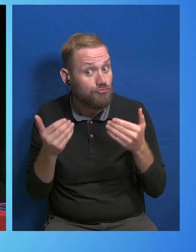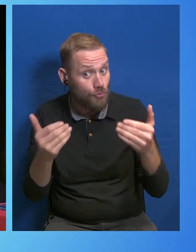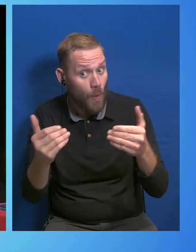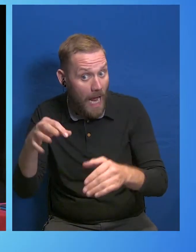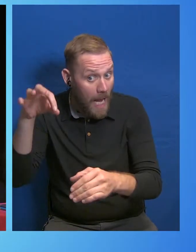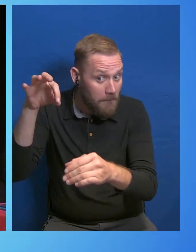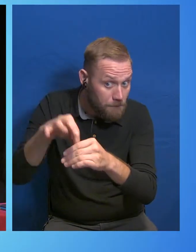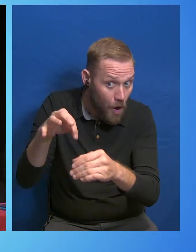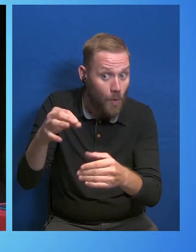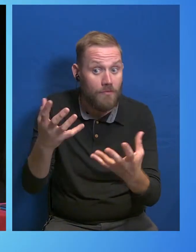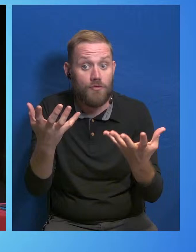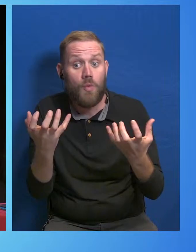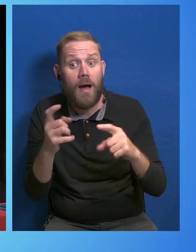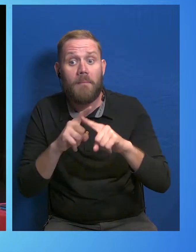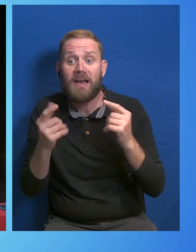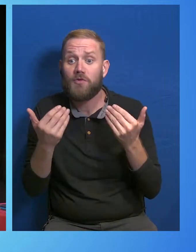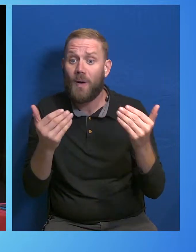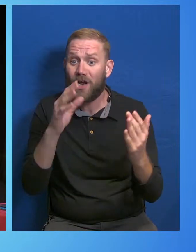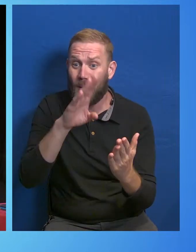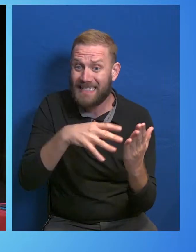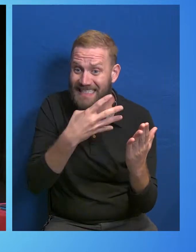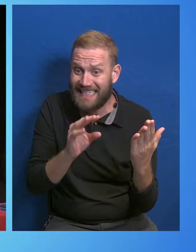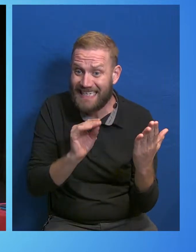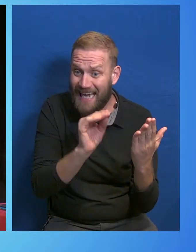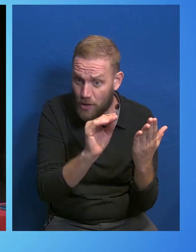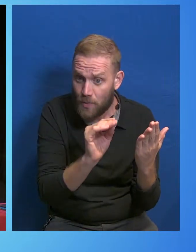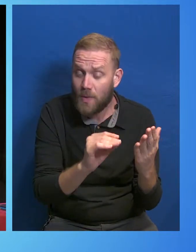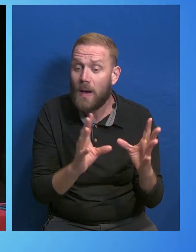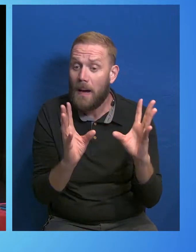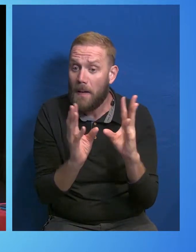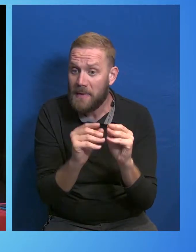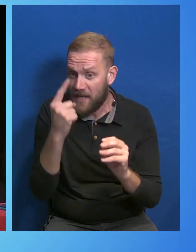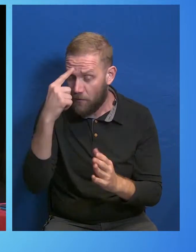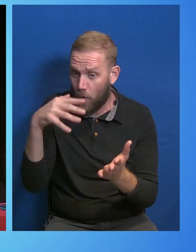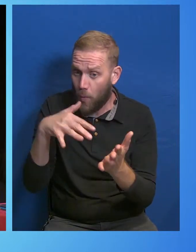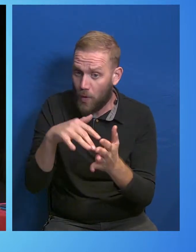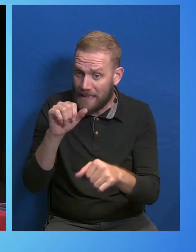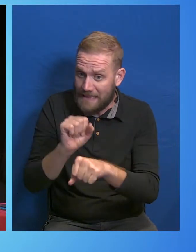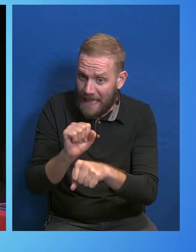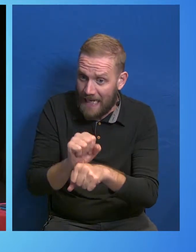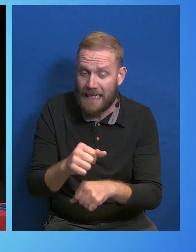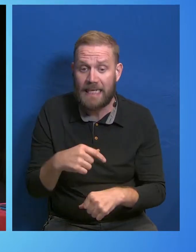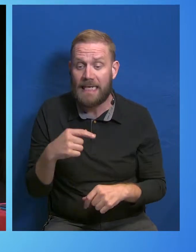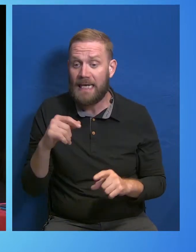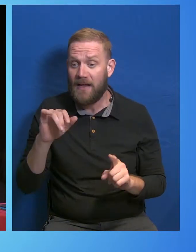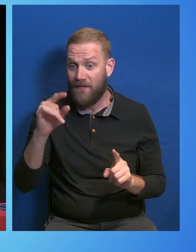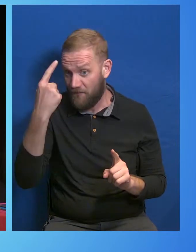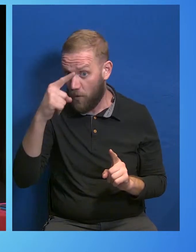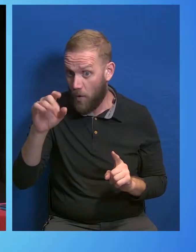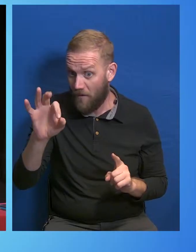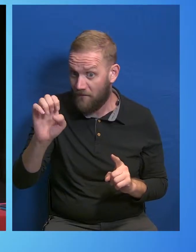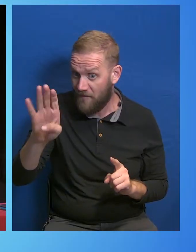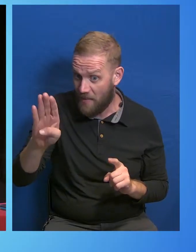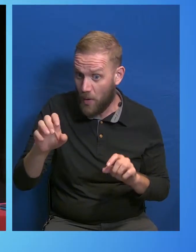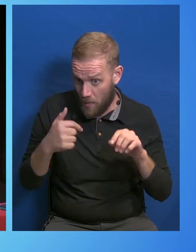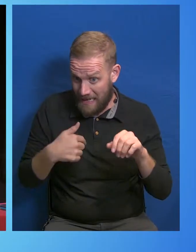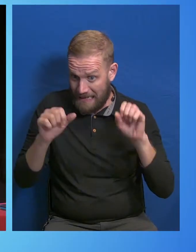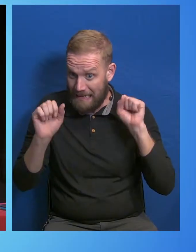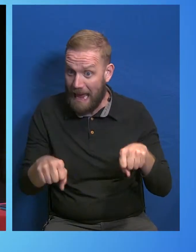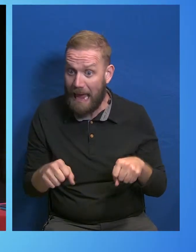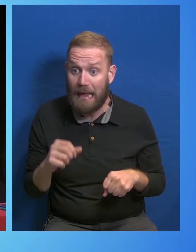so. But if you want to schedule a work study session in February, we can certainly do